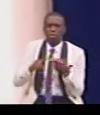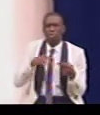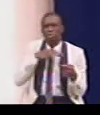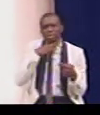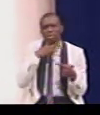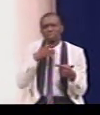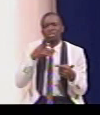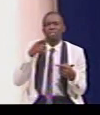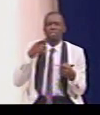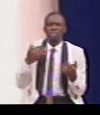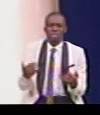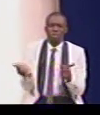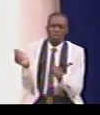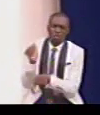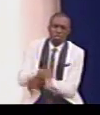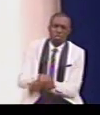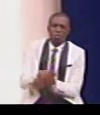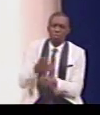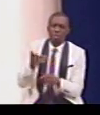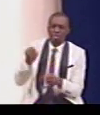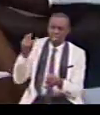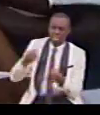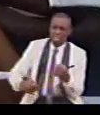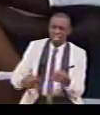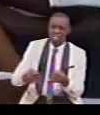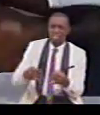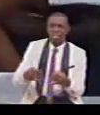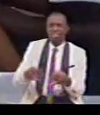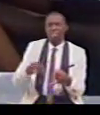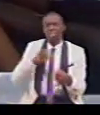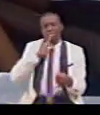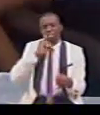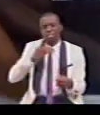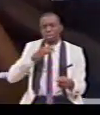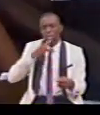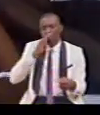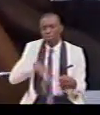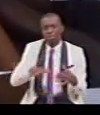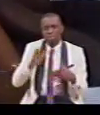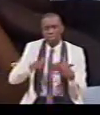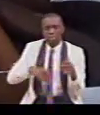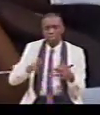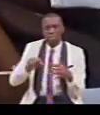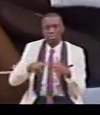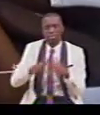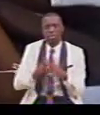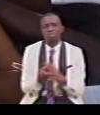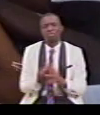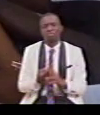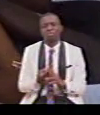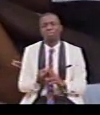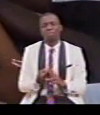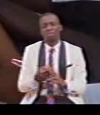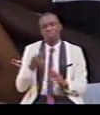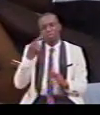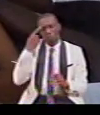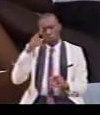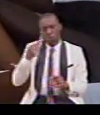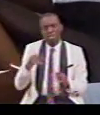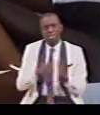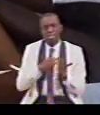with them than the beginning. It will not happen to you. Look at verse 21. For it had been better